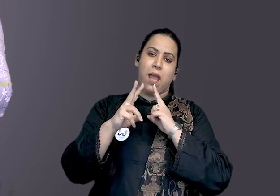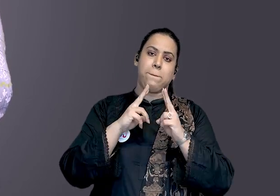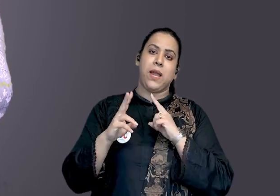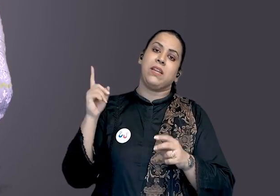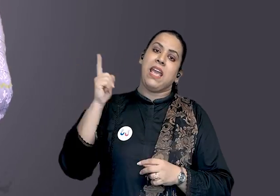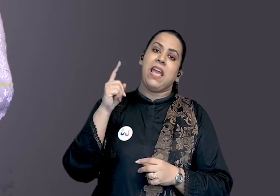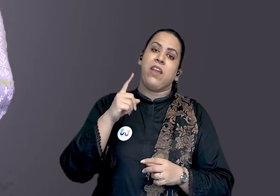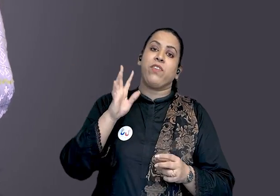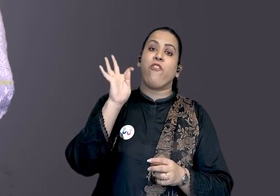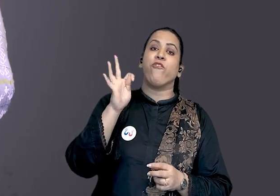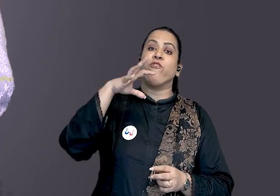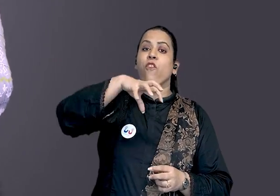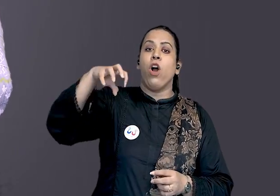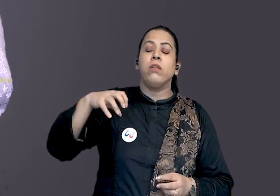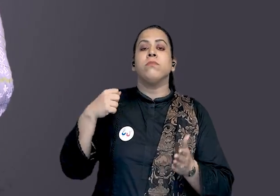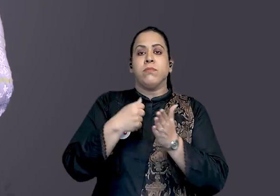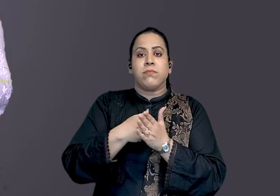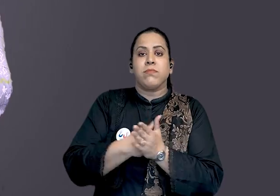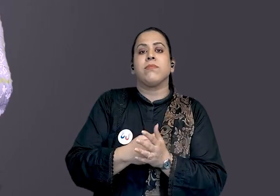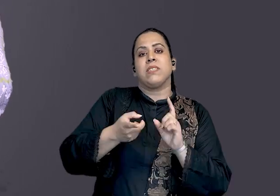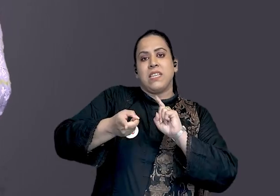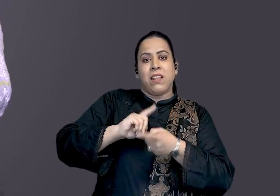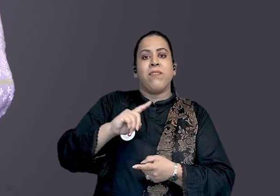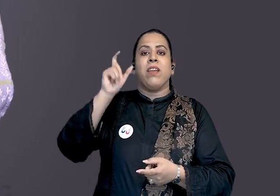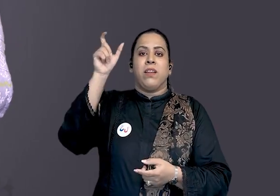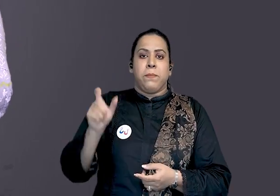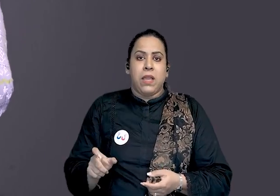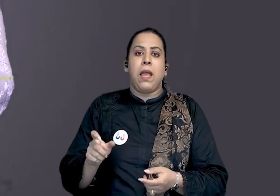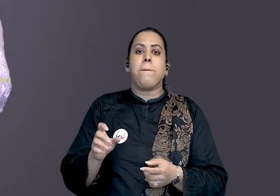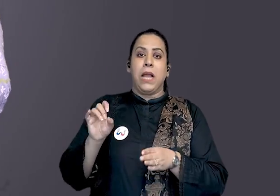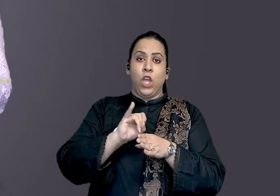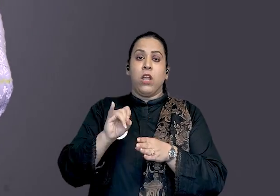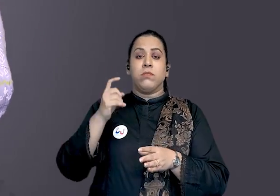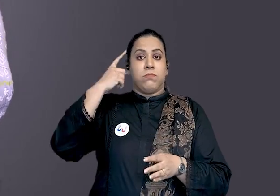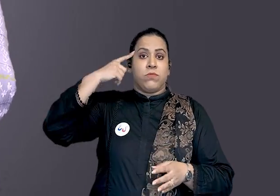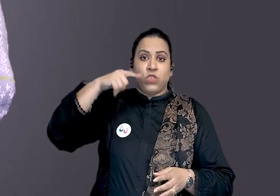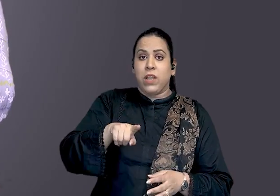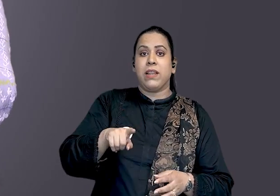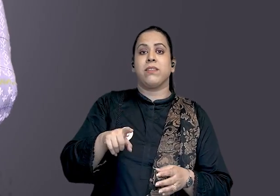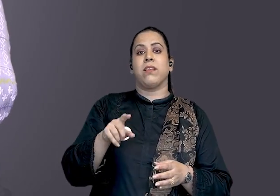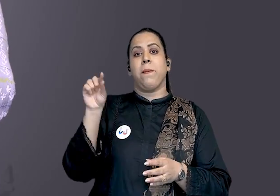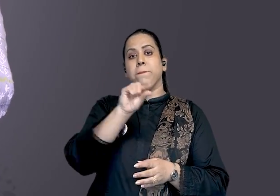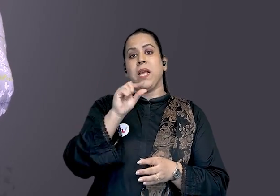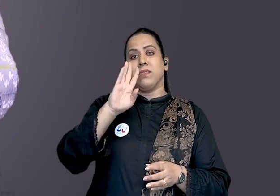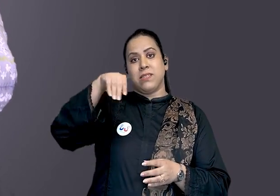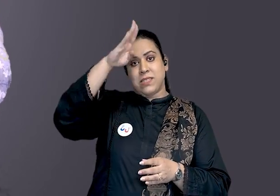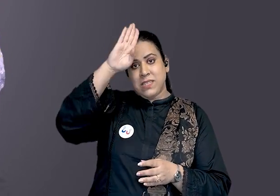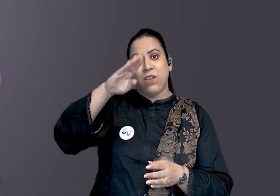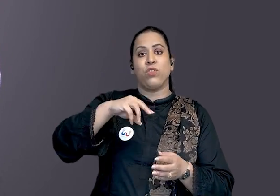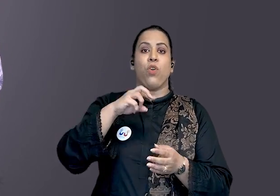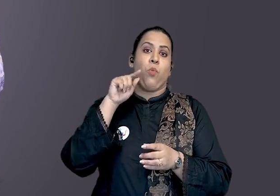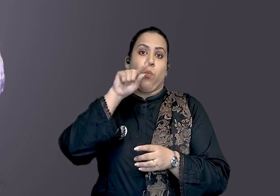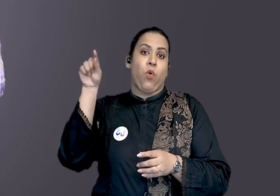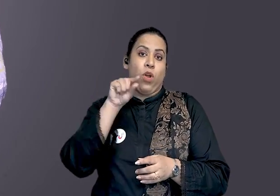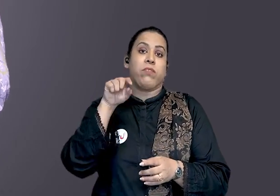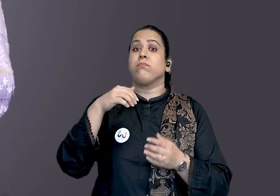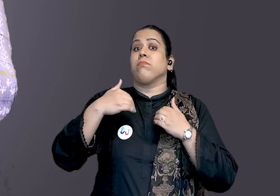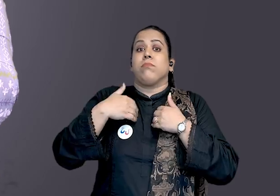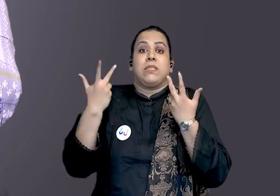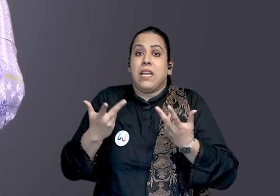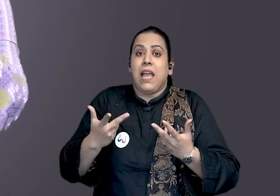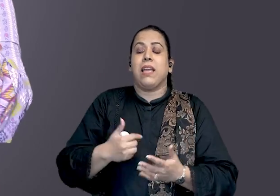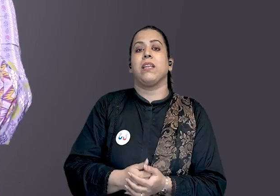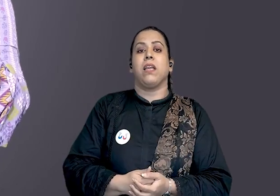architecture and design. That is what I talk about at every forum, and I try to convert the people from Eurocentric point of view